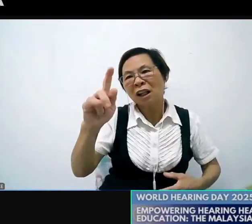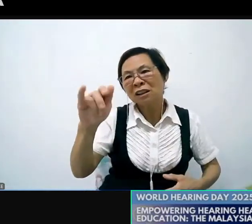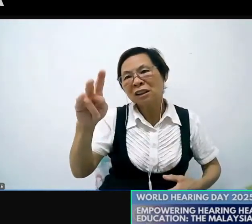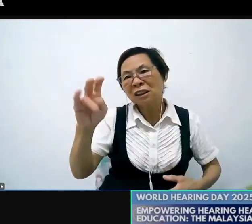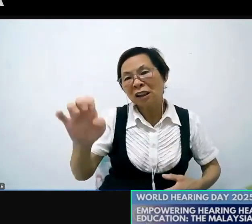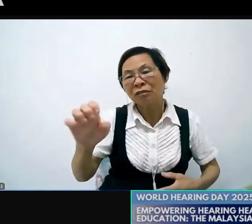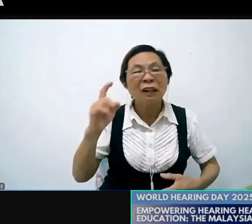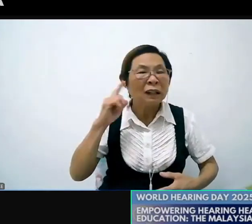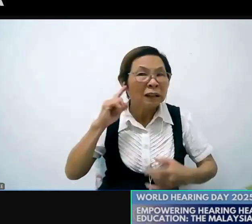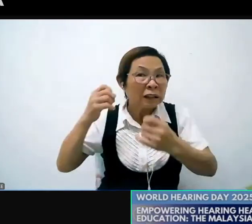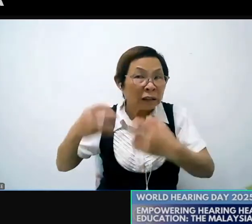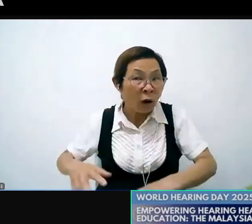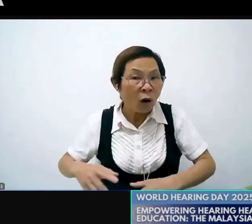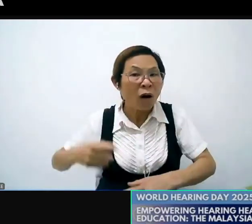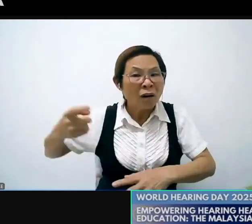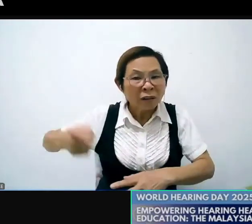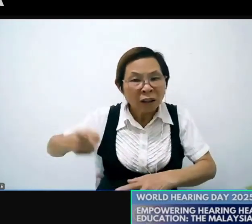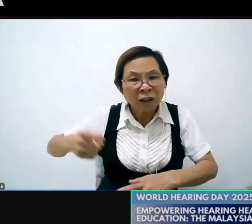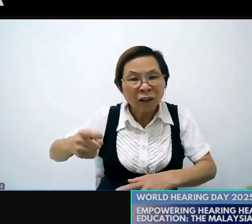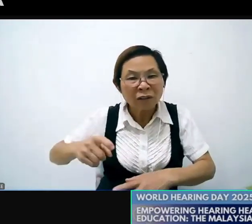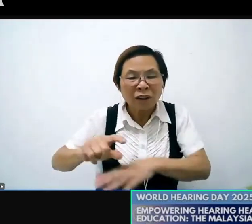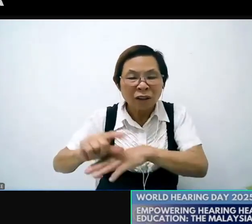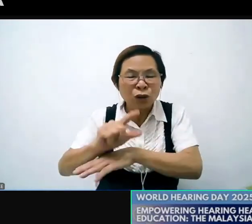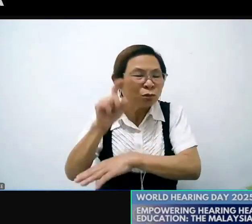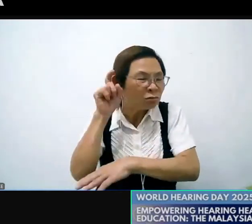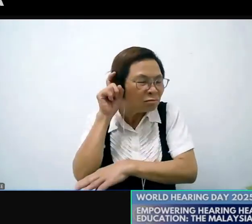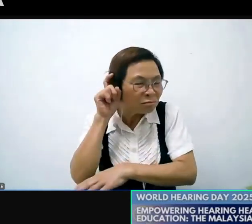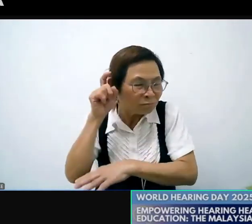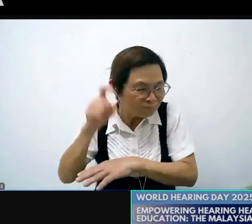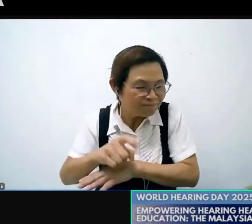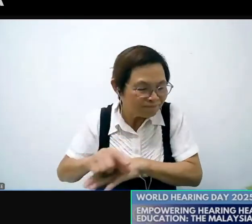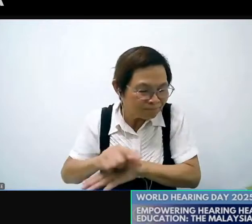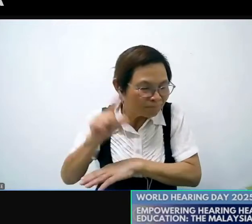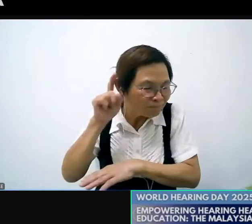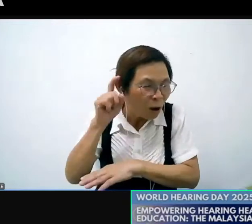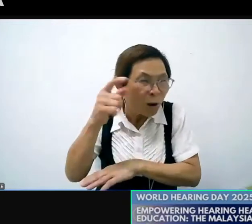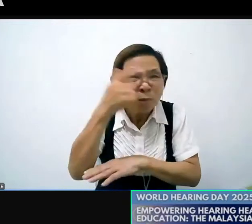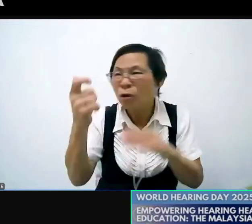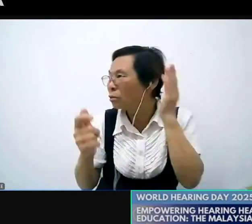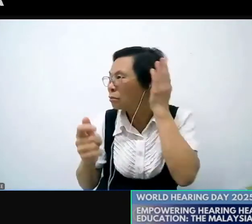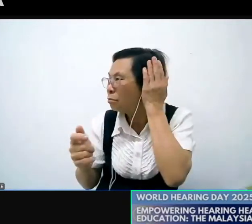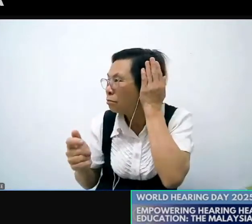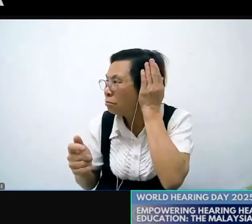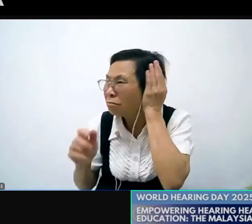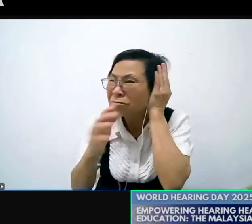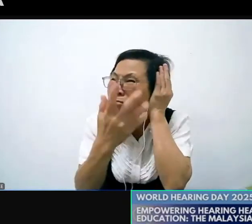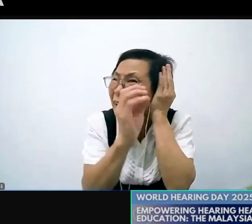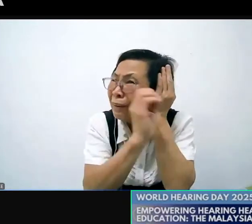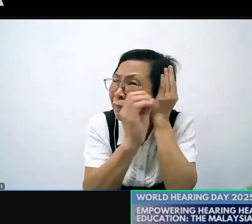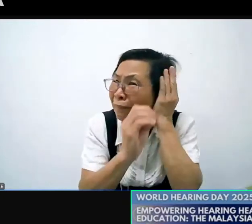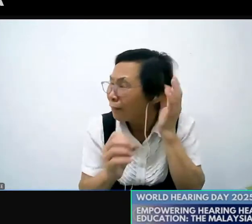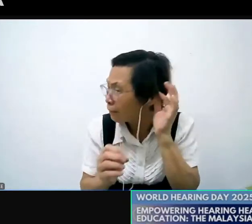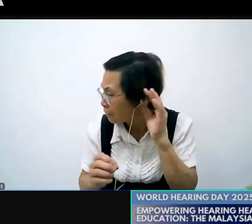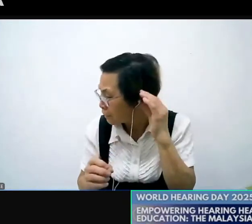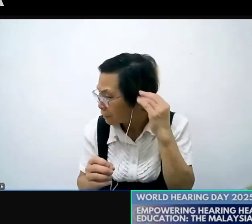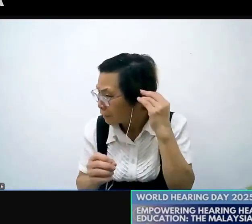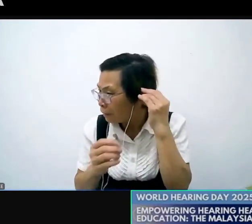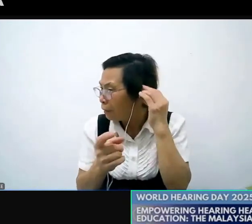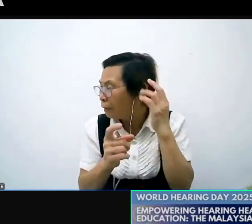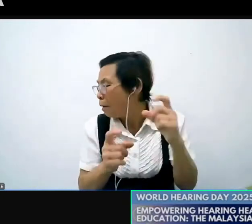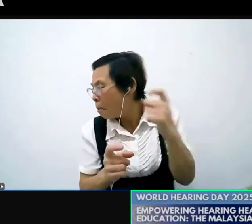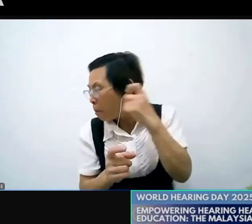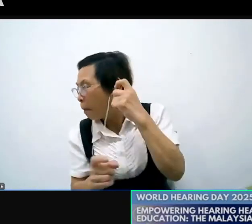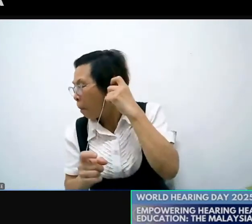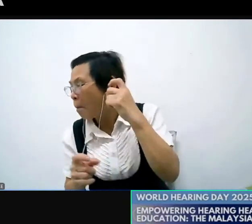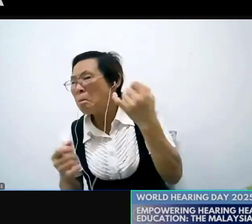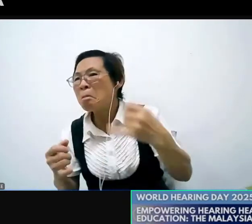to wear hearing device. However, because the absence of pinna, they cannot use the conventional